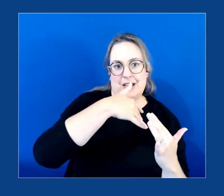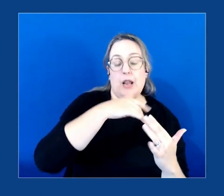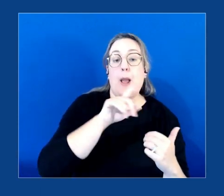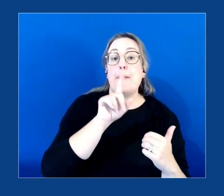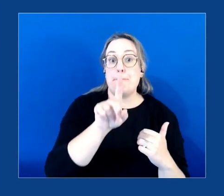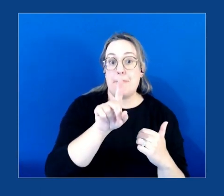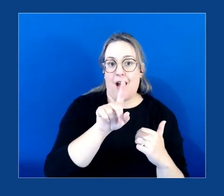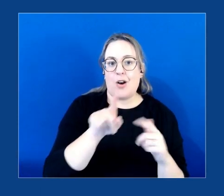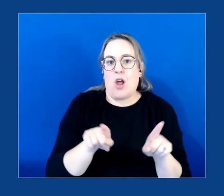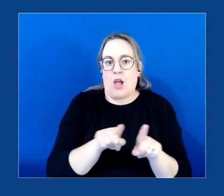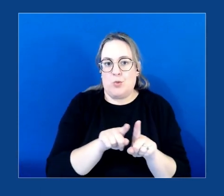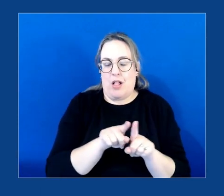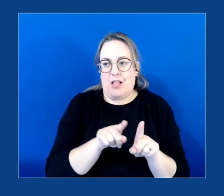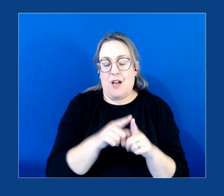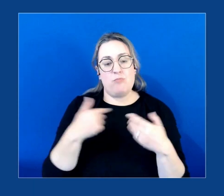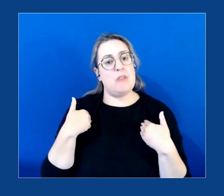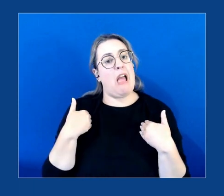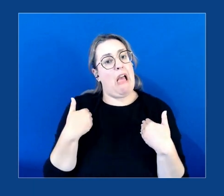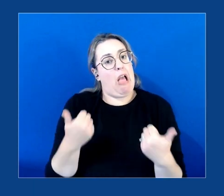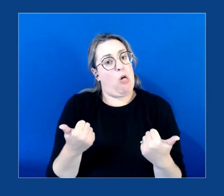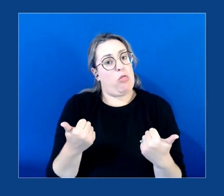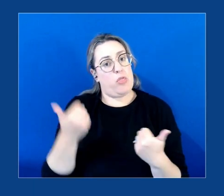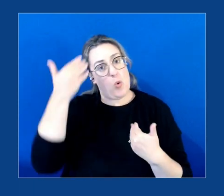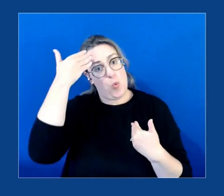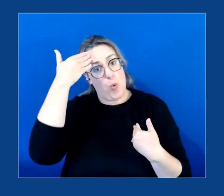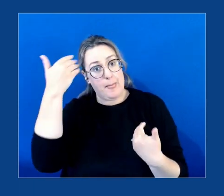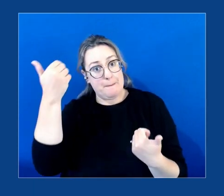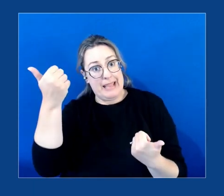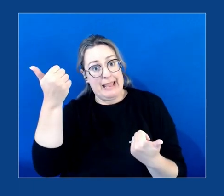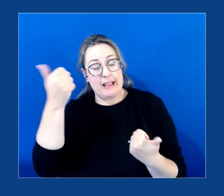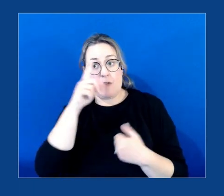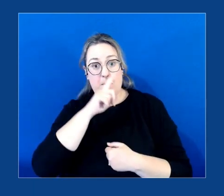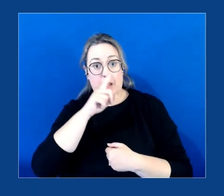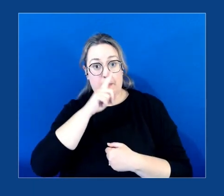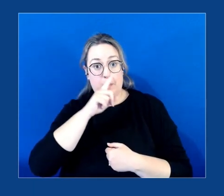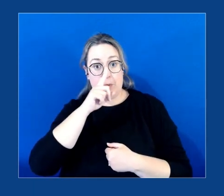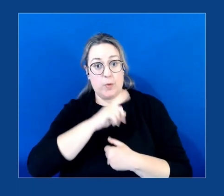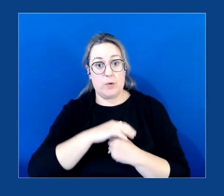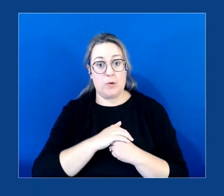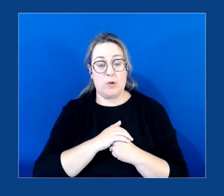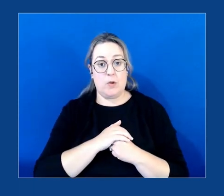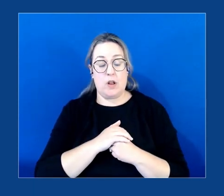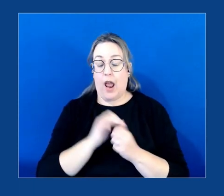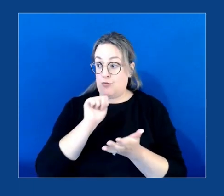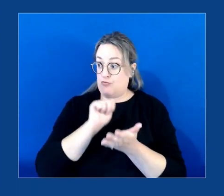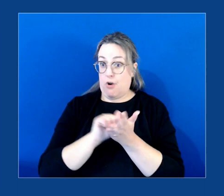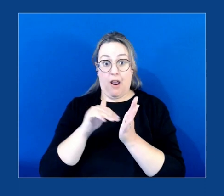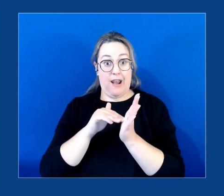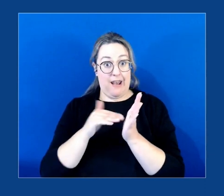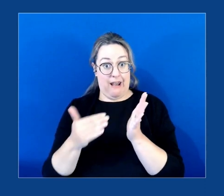of the members of these societies. And I think it's important at this moment now, where this sort of great moment